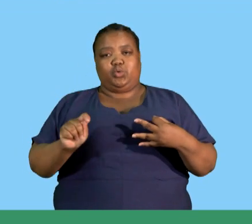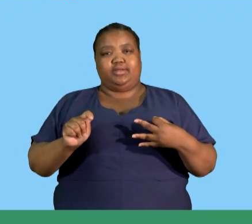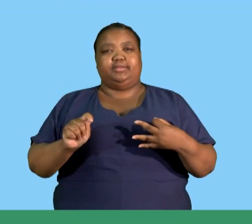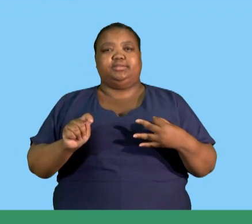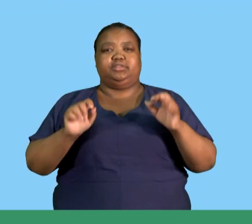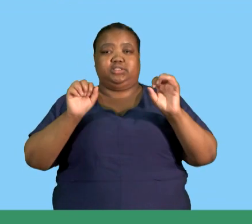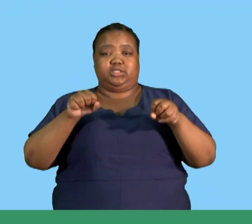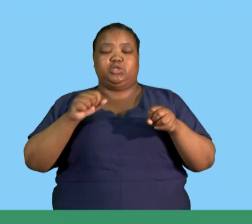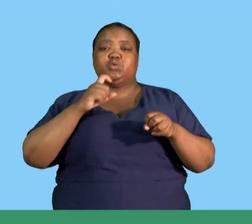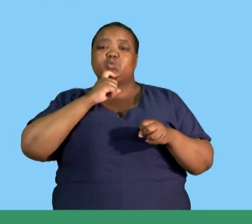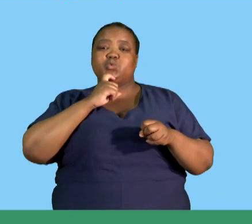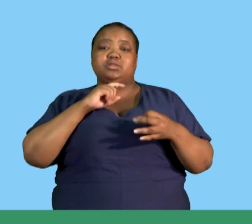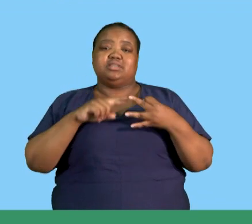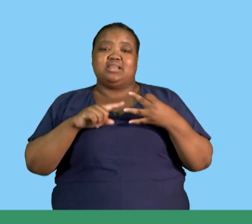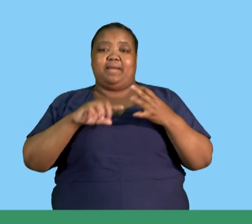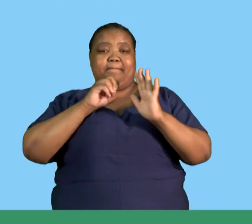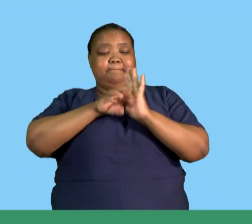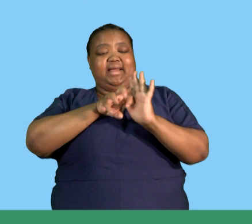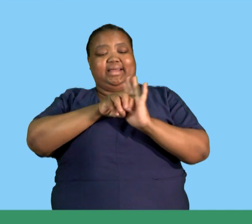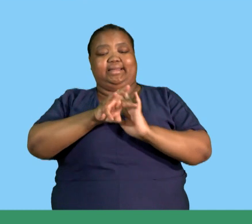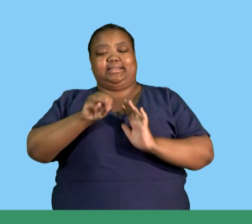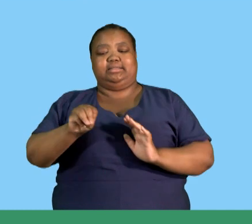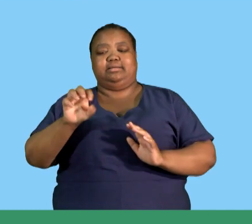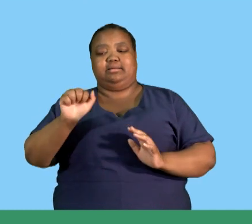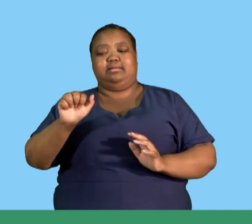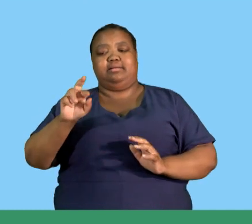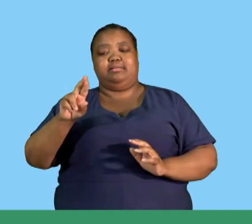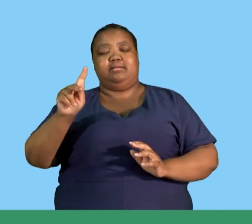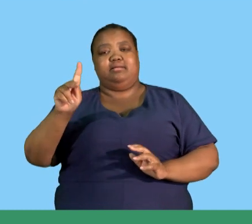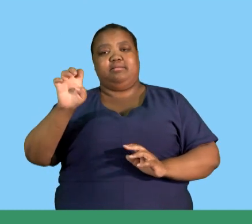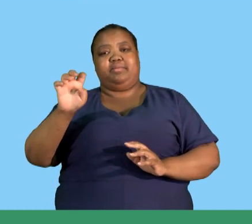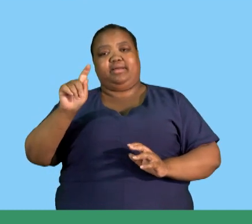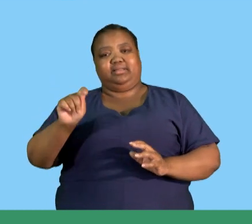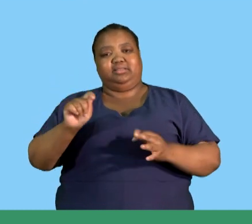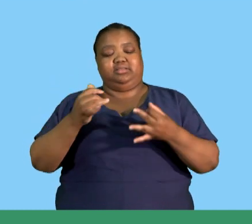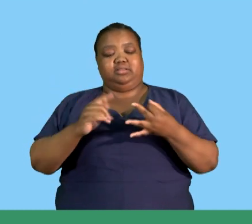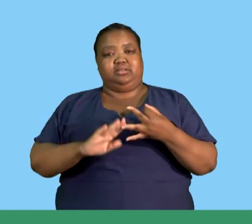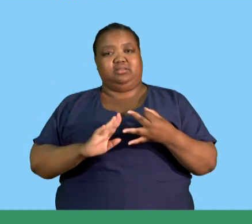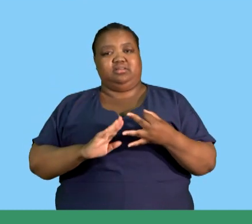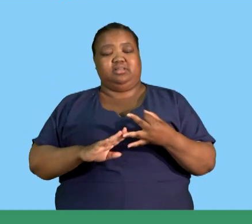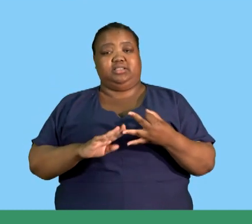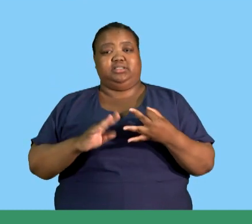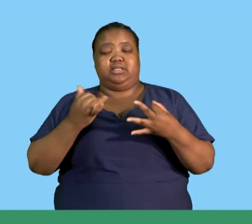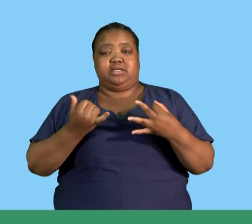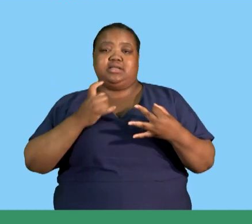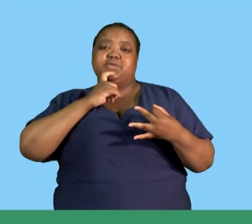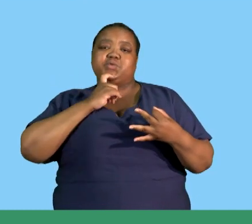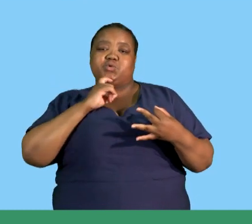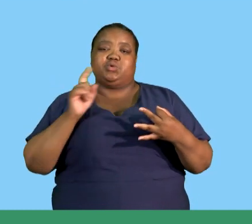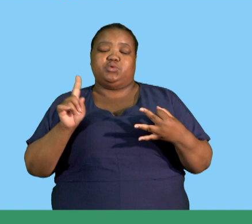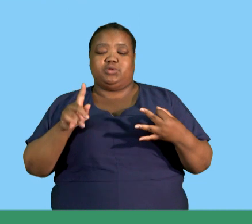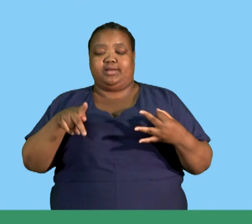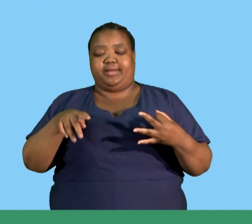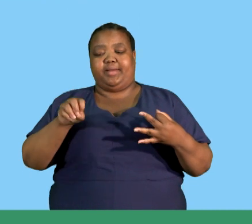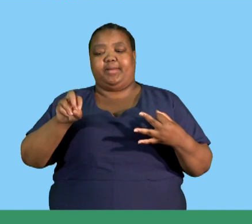analysis. But now for the market, which is what we're going to do next, we are using what? We are using the Porter's 5.